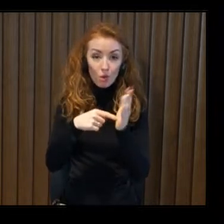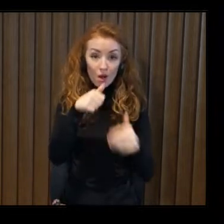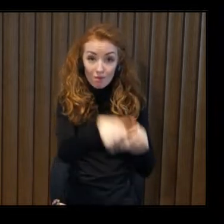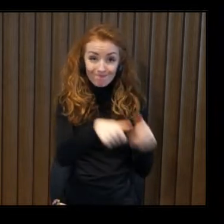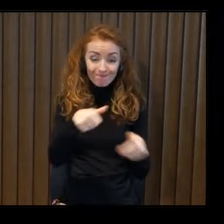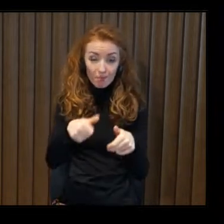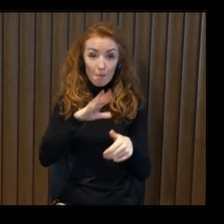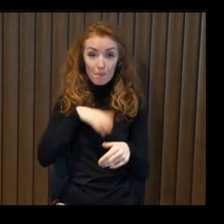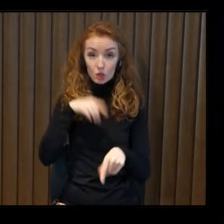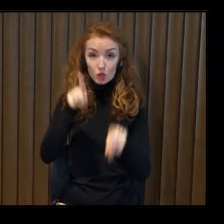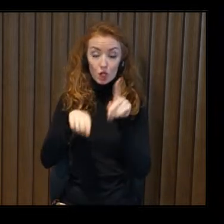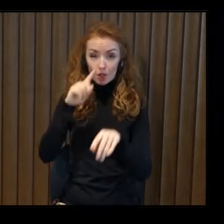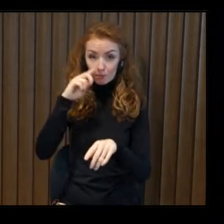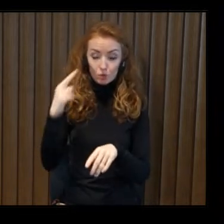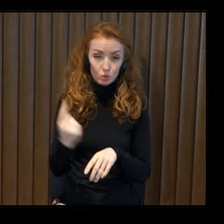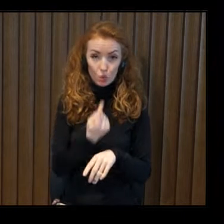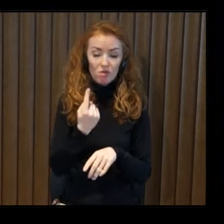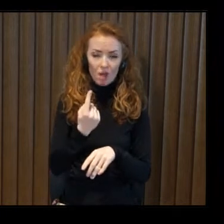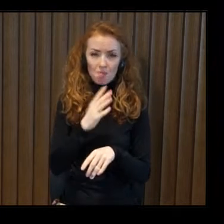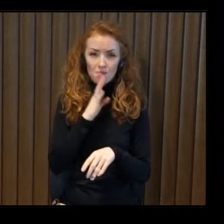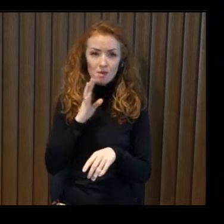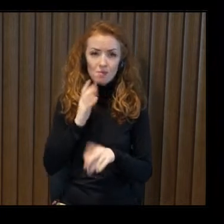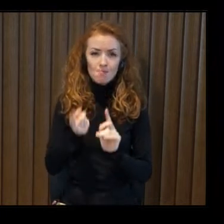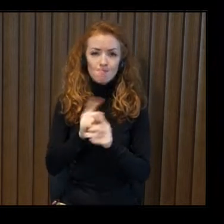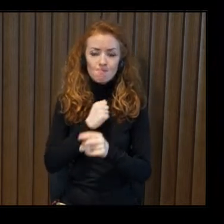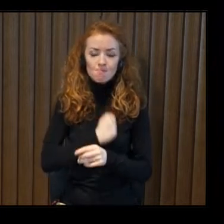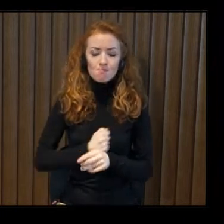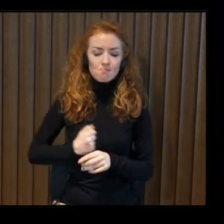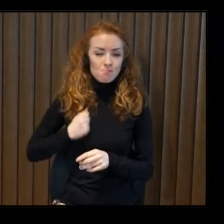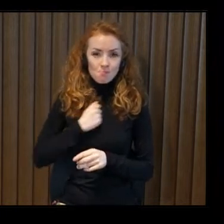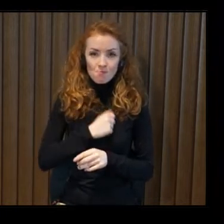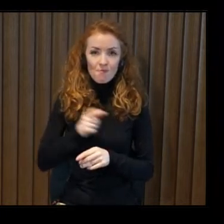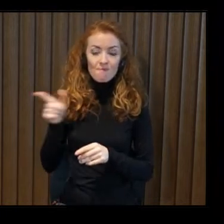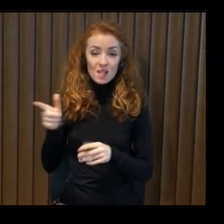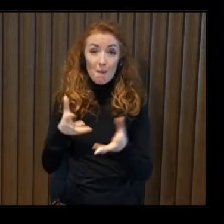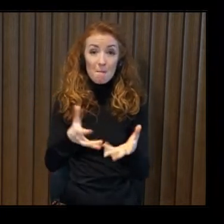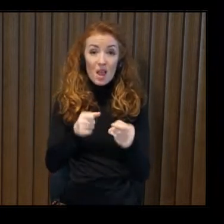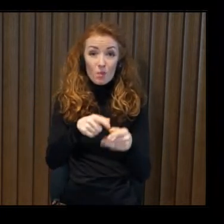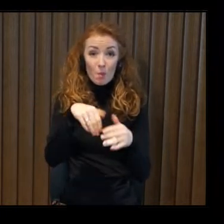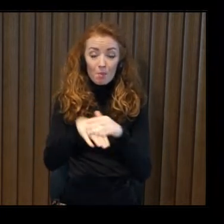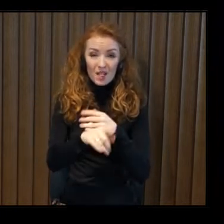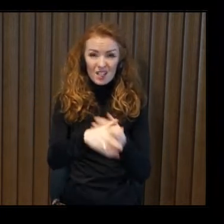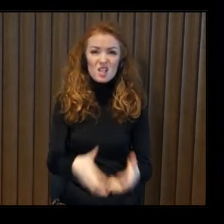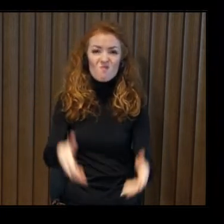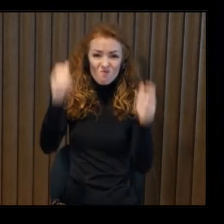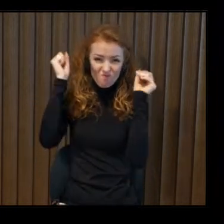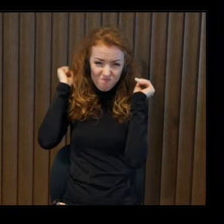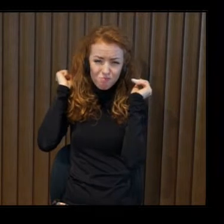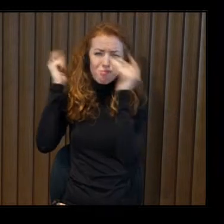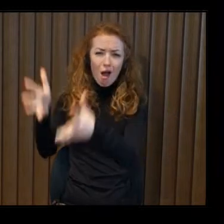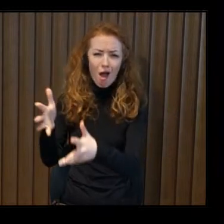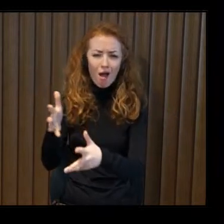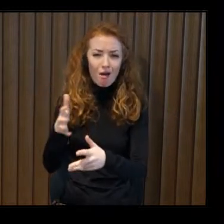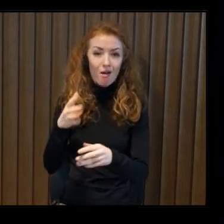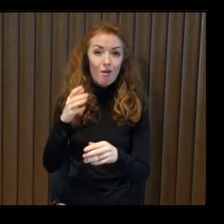function, she got so angry and upset that she picked the printer up and threw it across the room. Now, my mother's not a